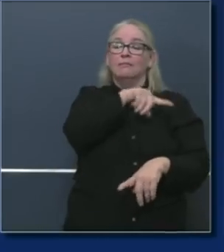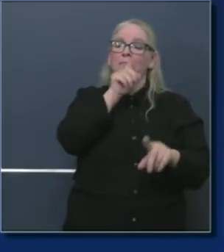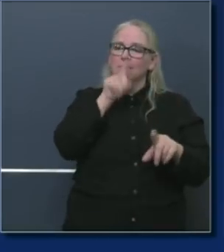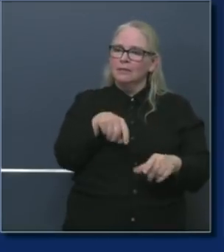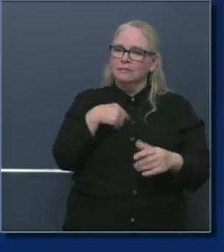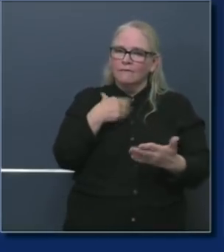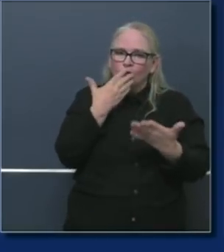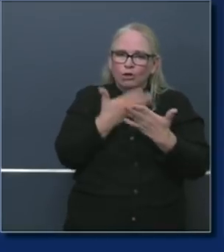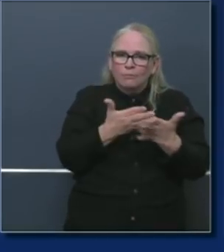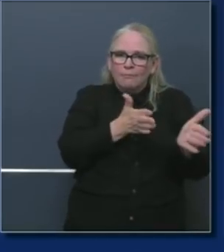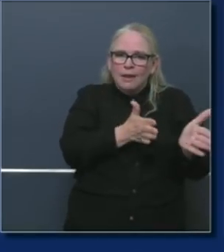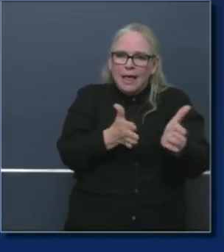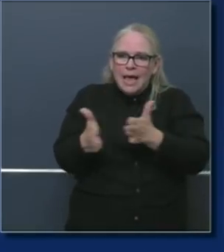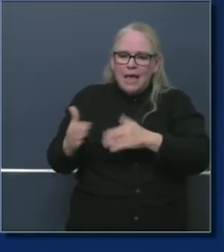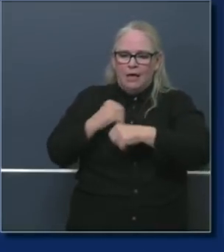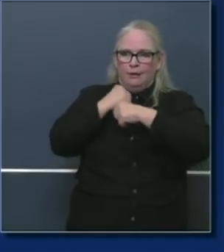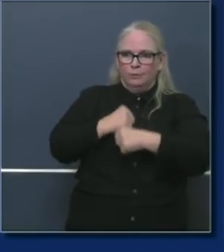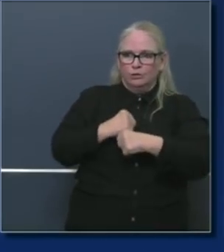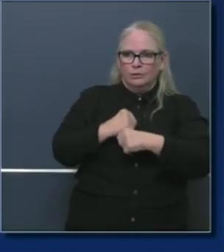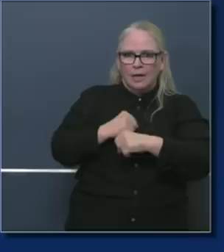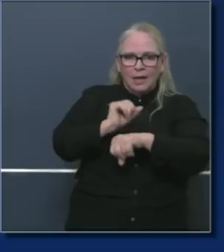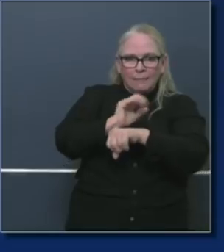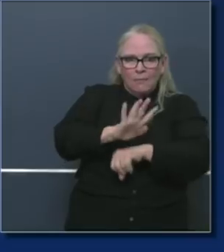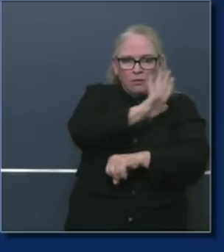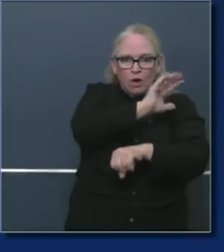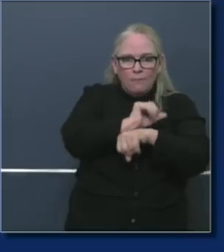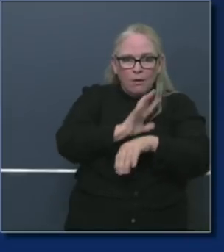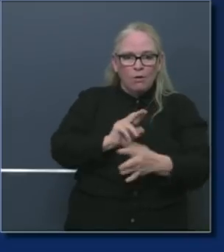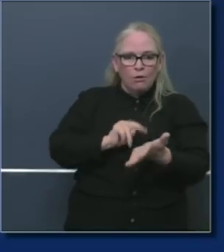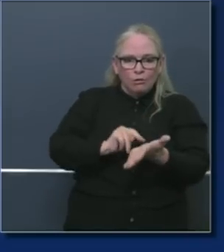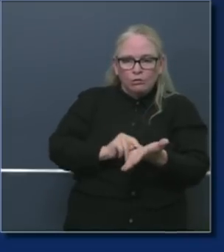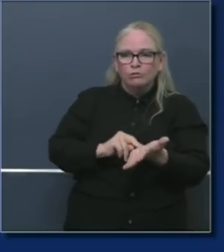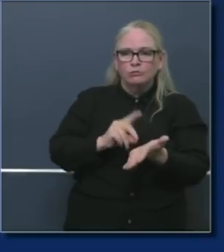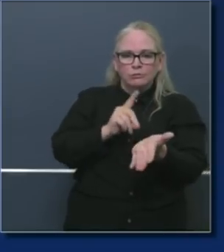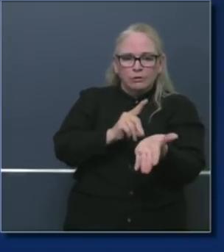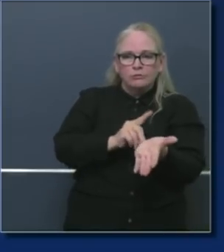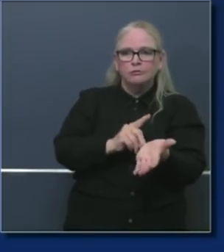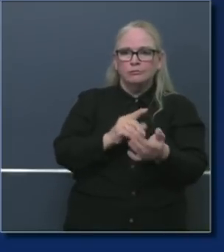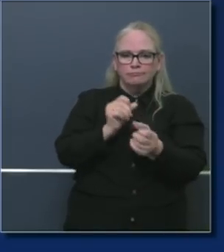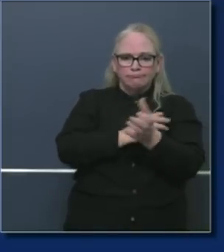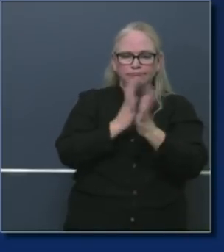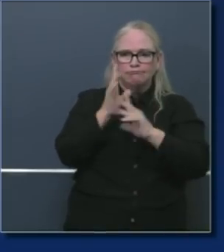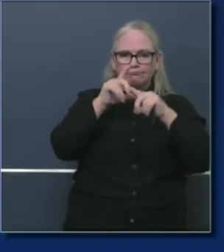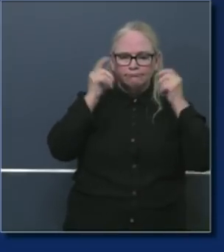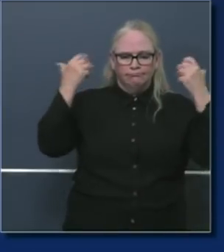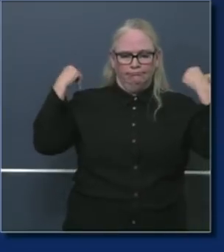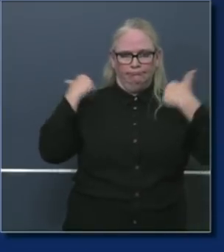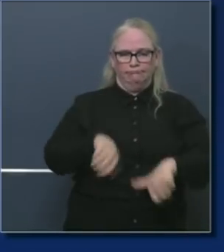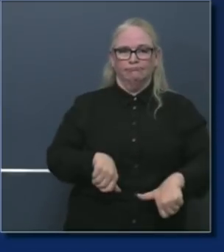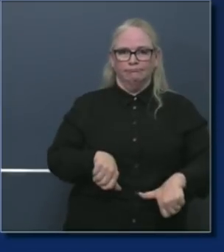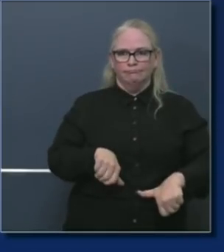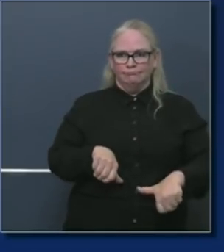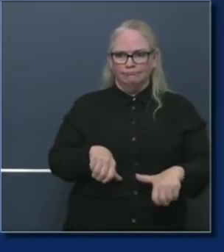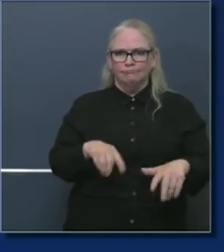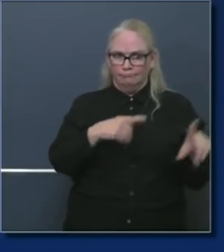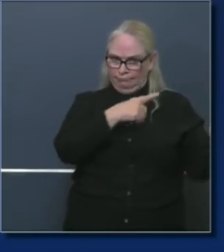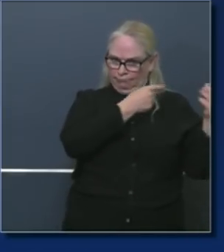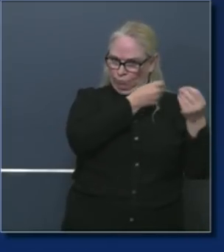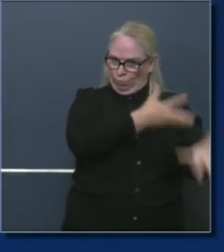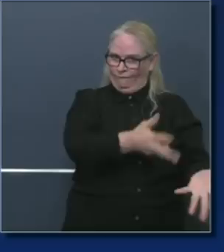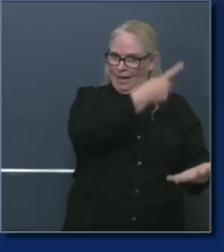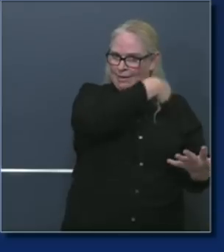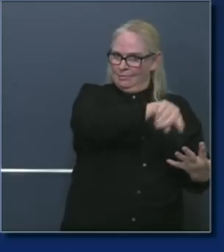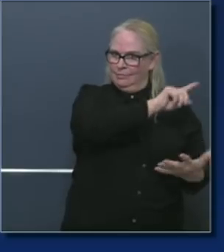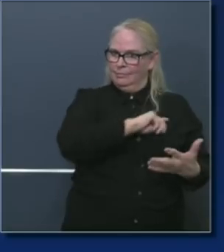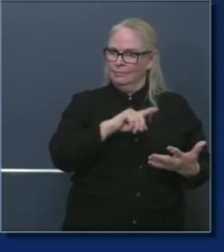plan to protect their hospital workforce with the PPE and other policies and procedures that keep them safe.